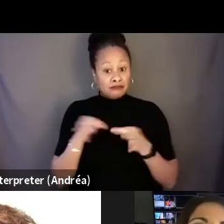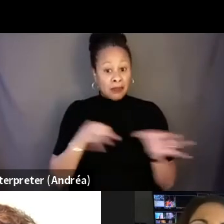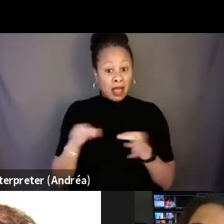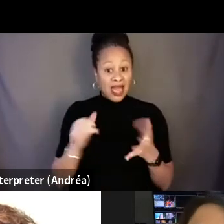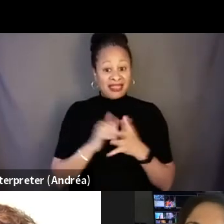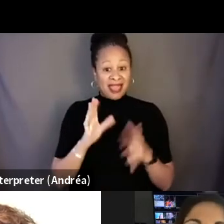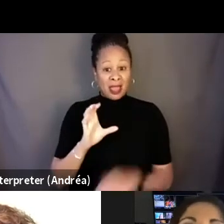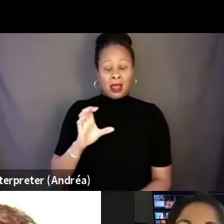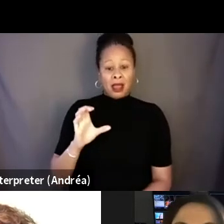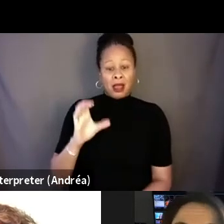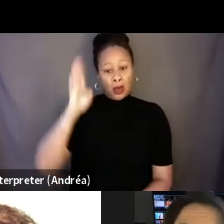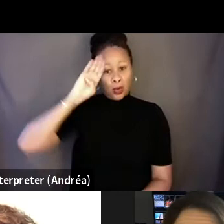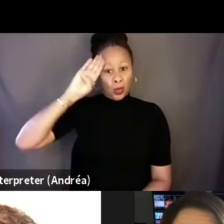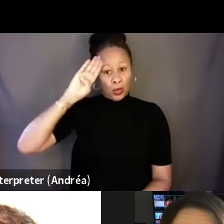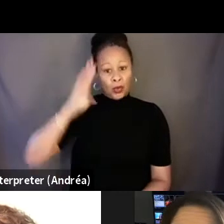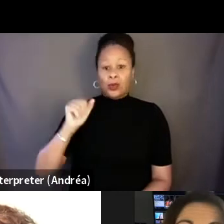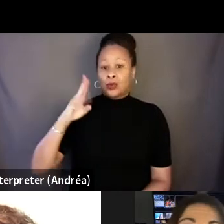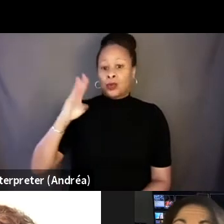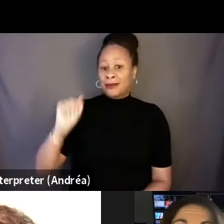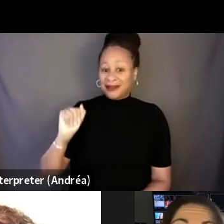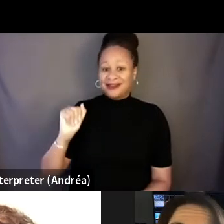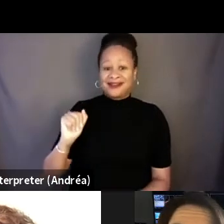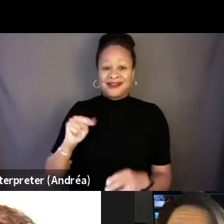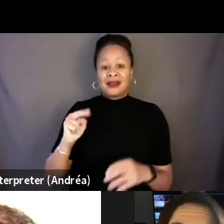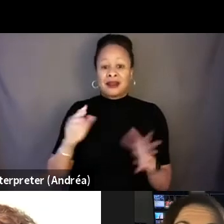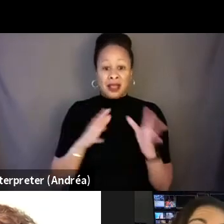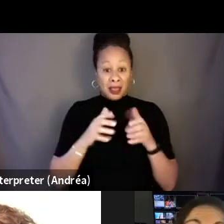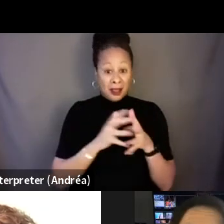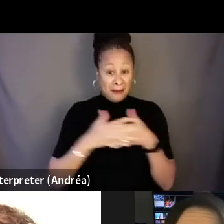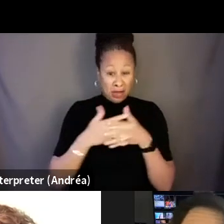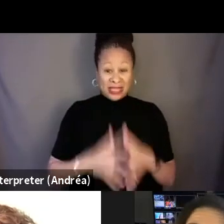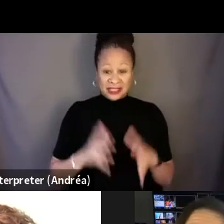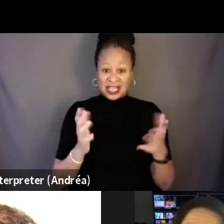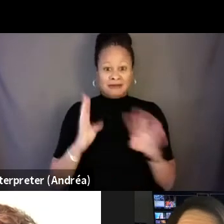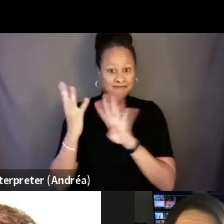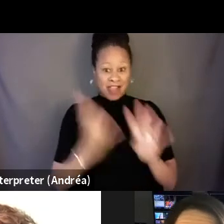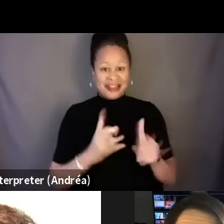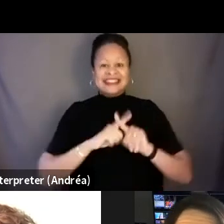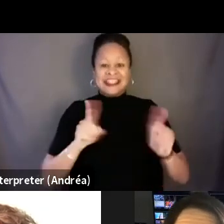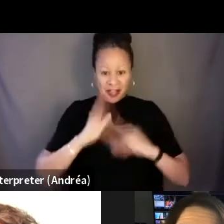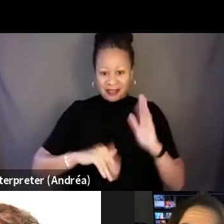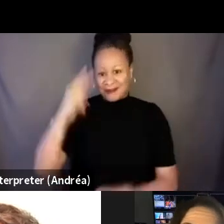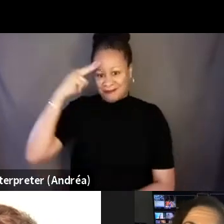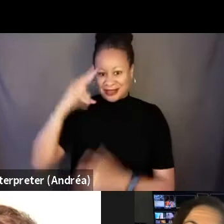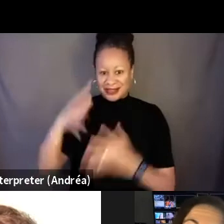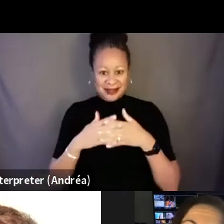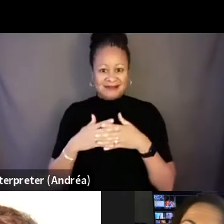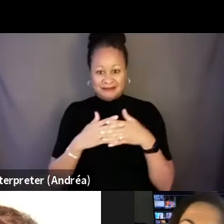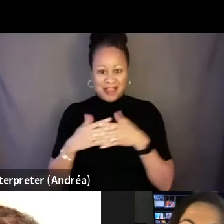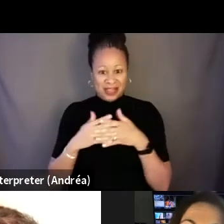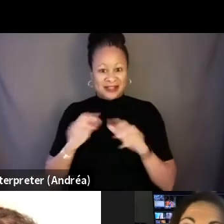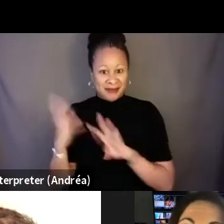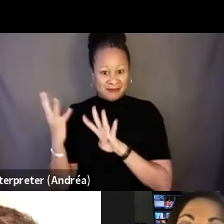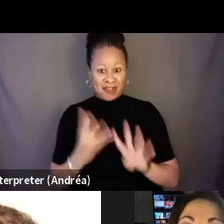Cuban Americans were allowed to migrate in a very different way than Mexicans are allowed to migrate. And so to